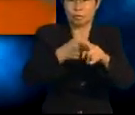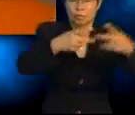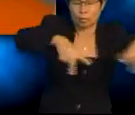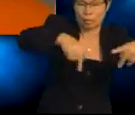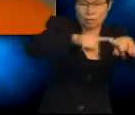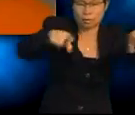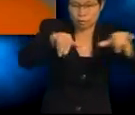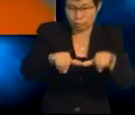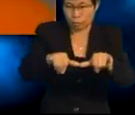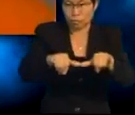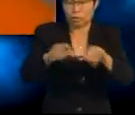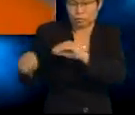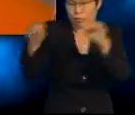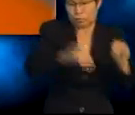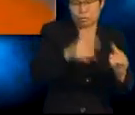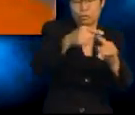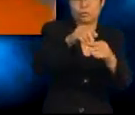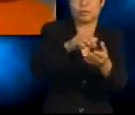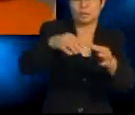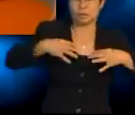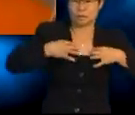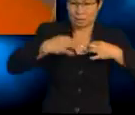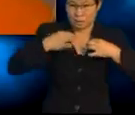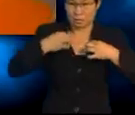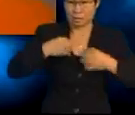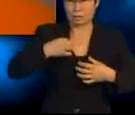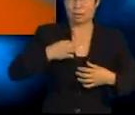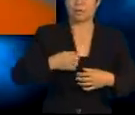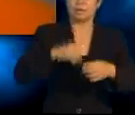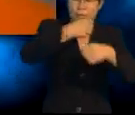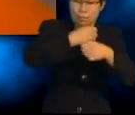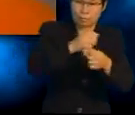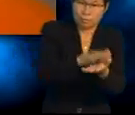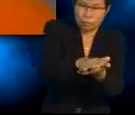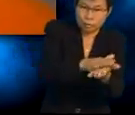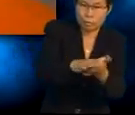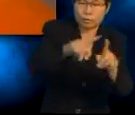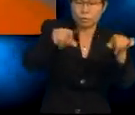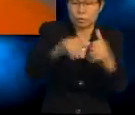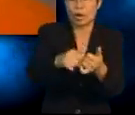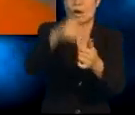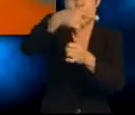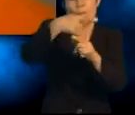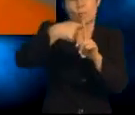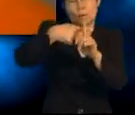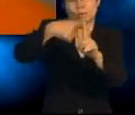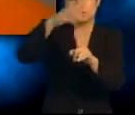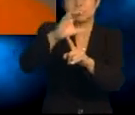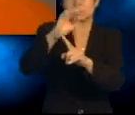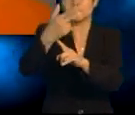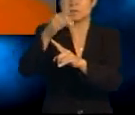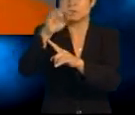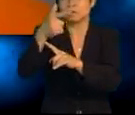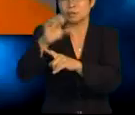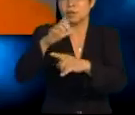plastic ruler are transferred to the cloth. This makes the ruler positively charged because it has